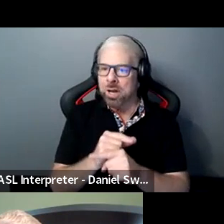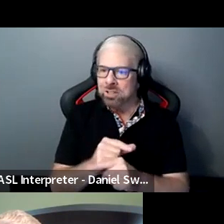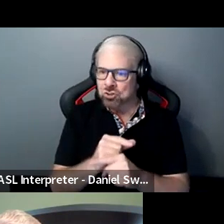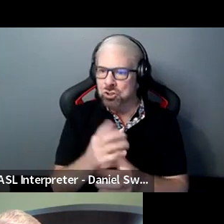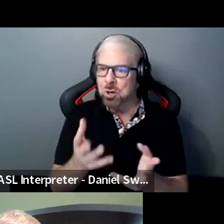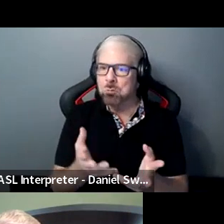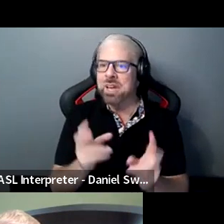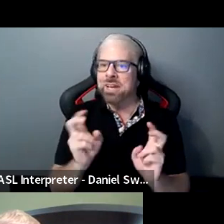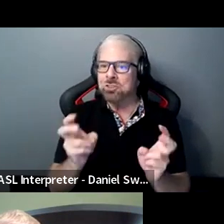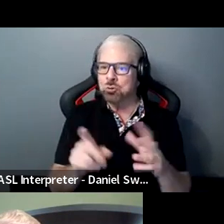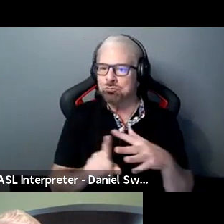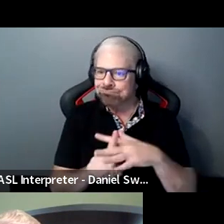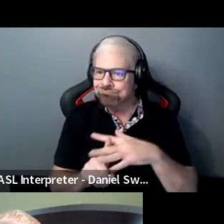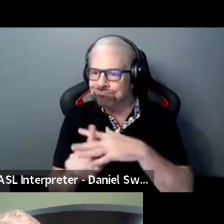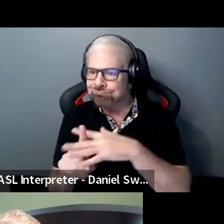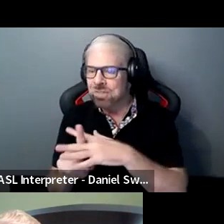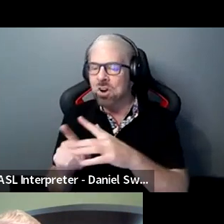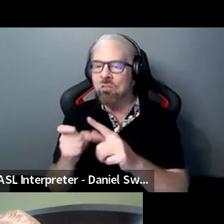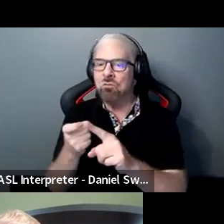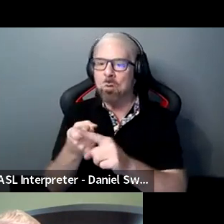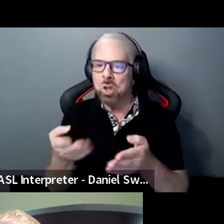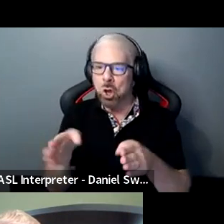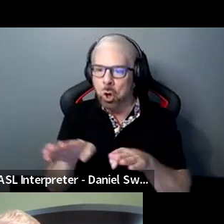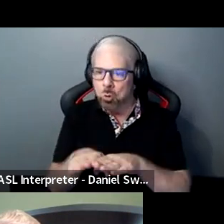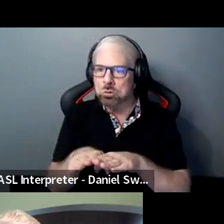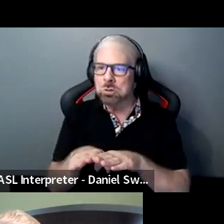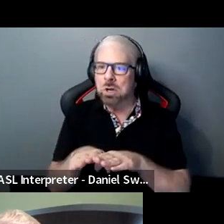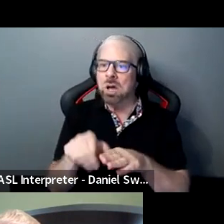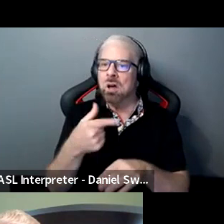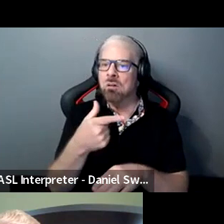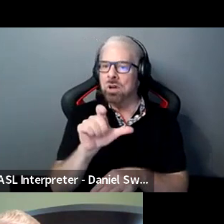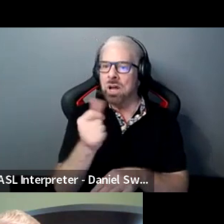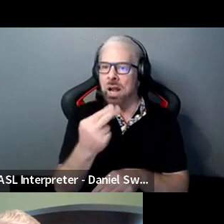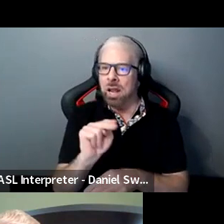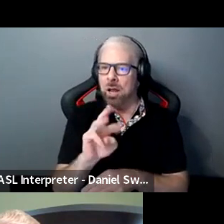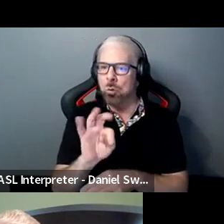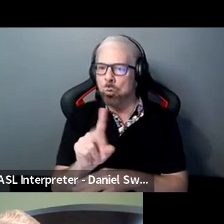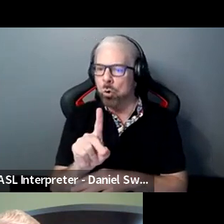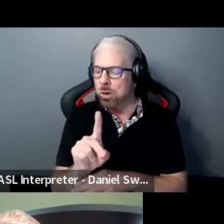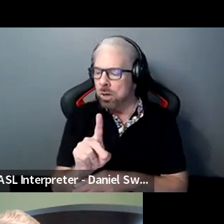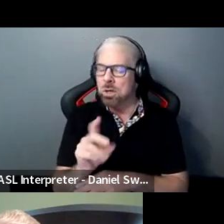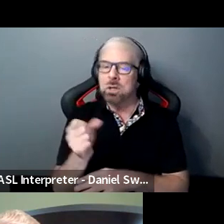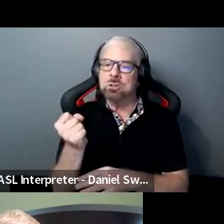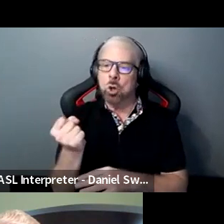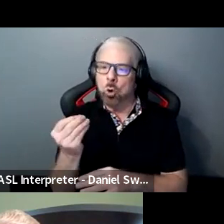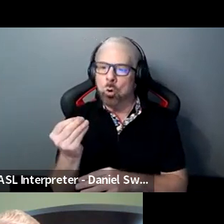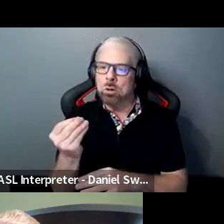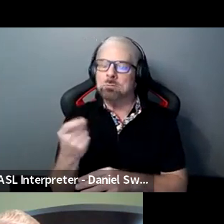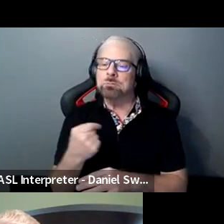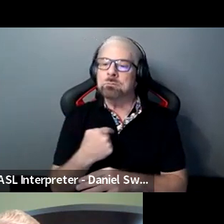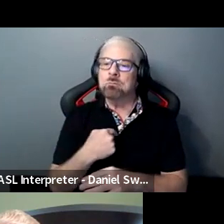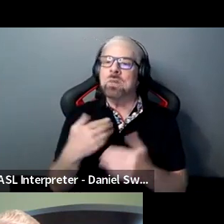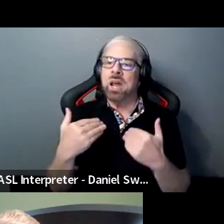arising from the closure of Glenwood. And so I do have